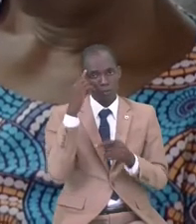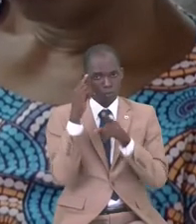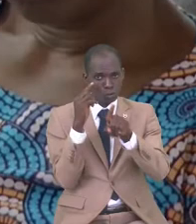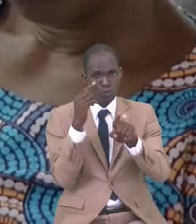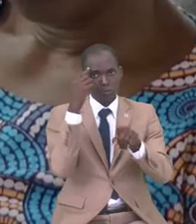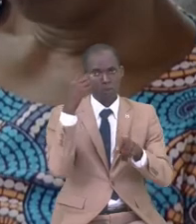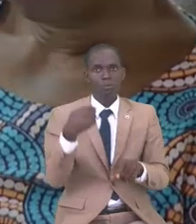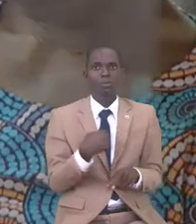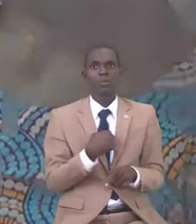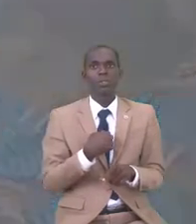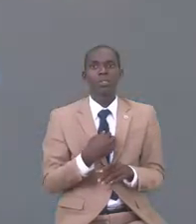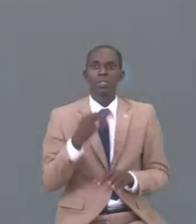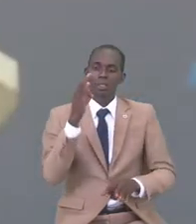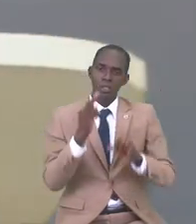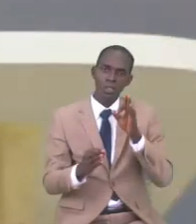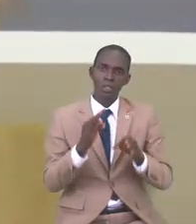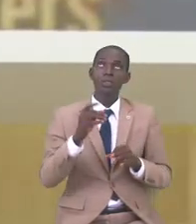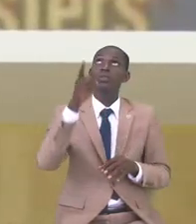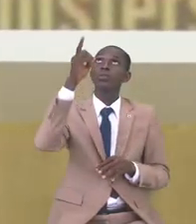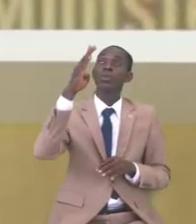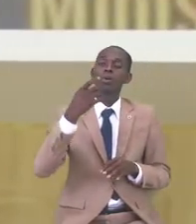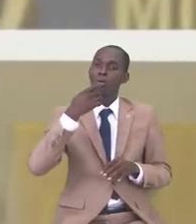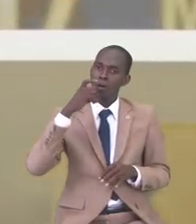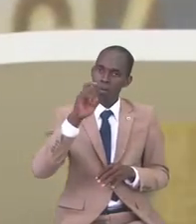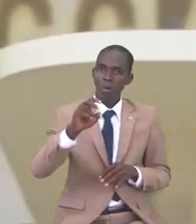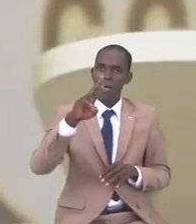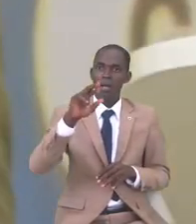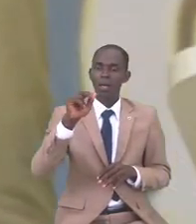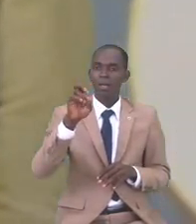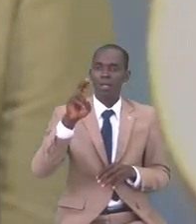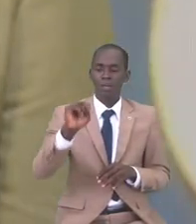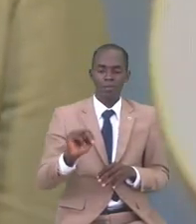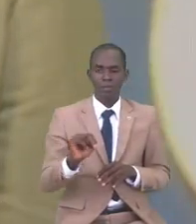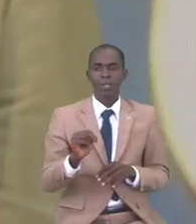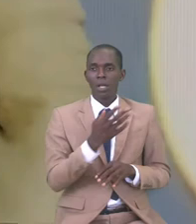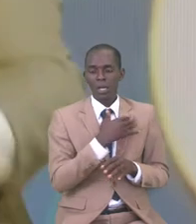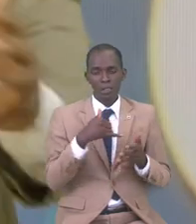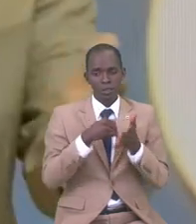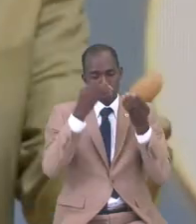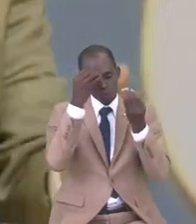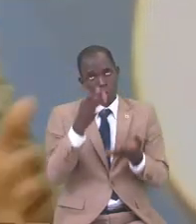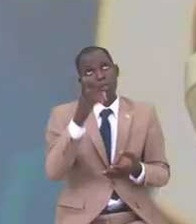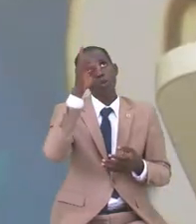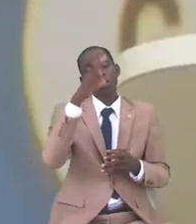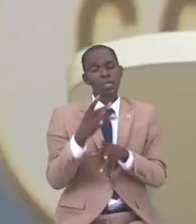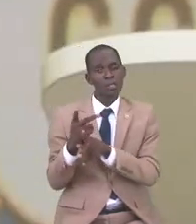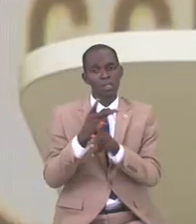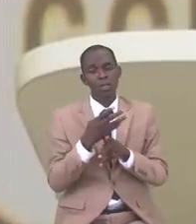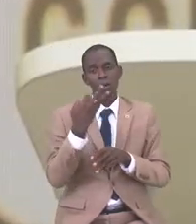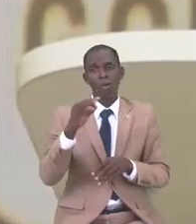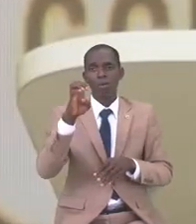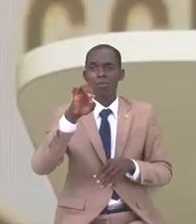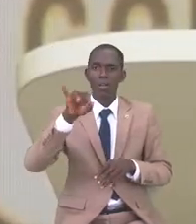if God commanded ravens and they obeyed and they took care of Elijah, and the widow woman, and